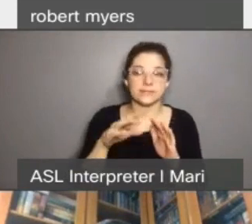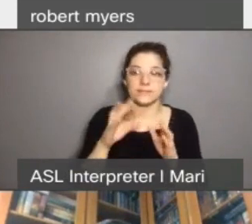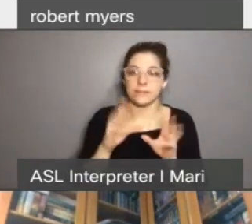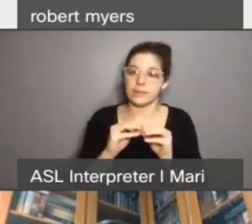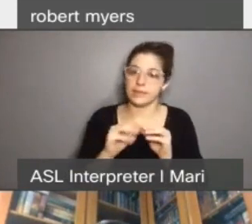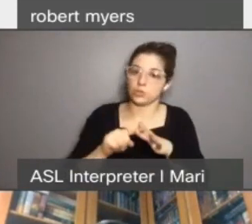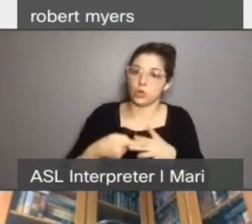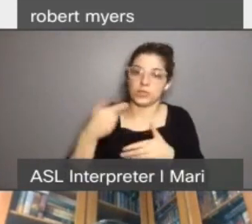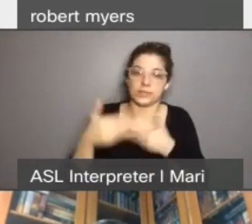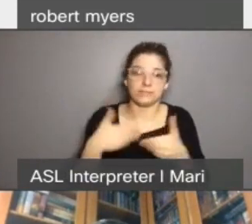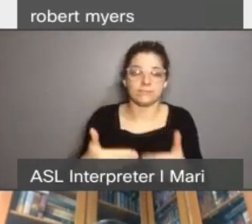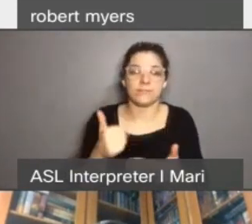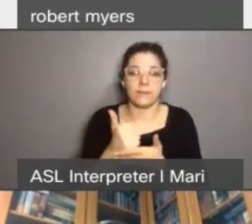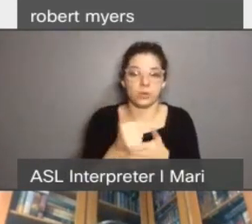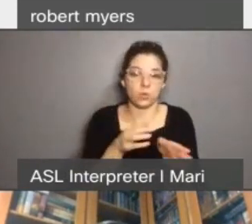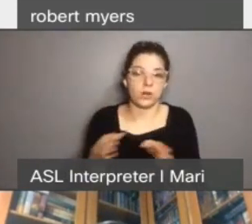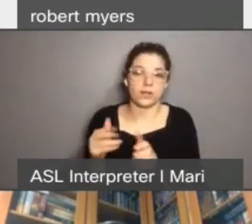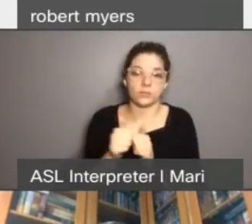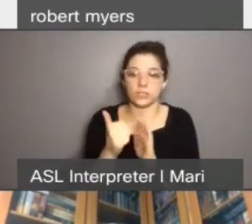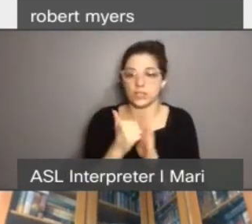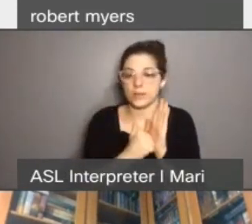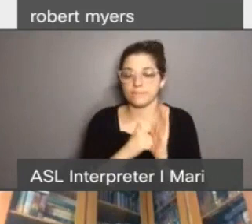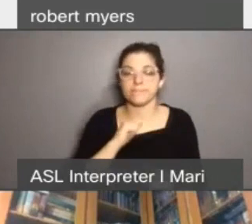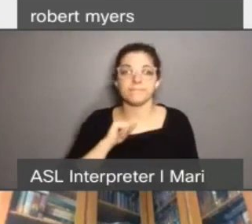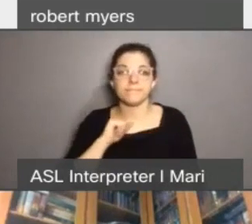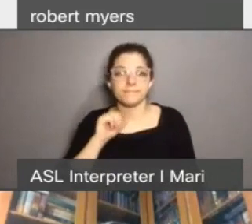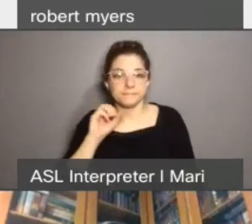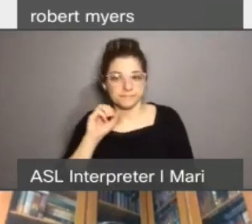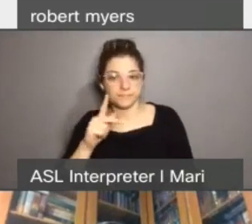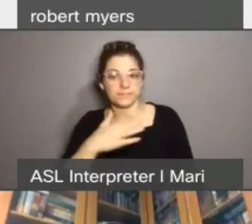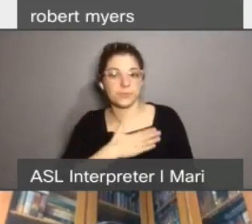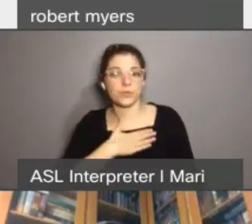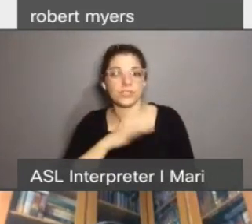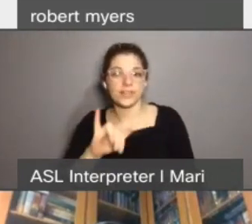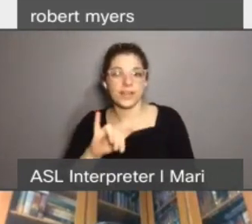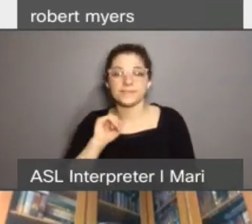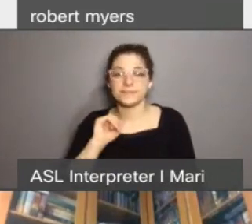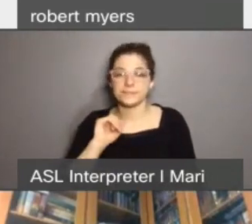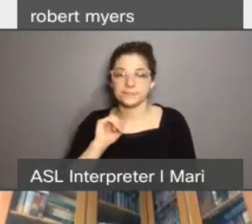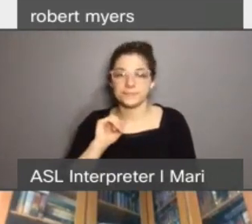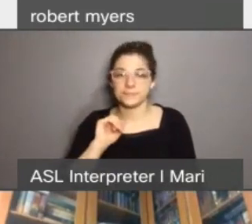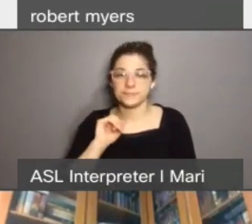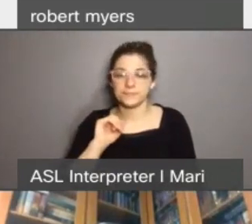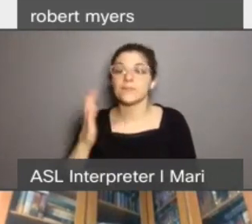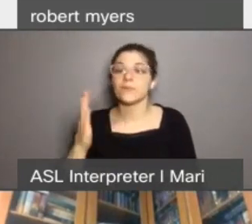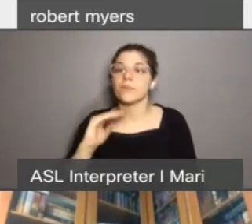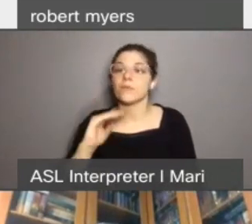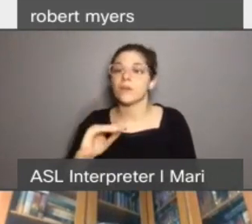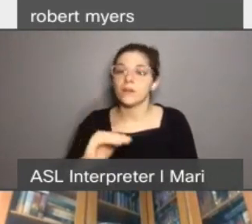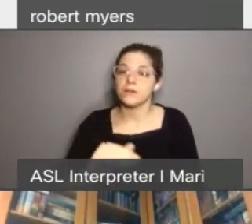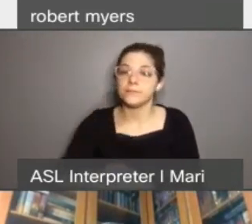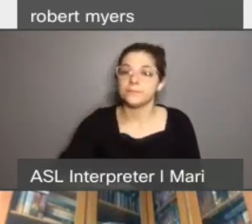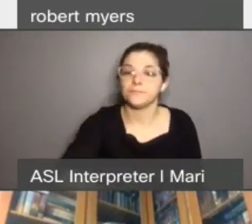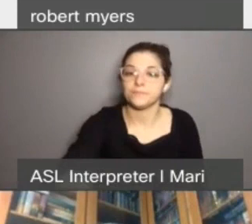ground and helping organize with the agendas. Very much appreciated. All right, we're going to move on to the